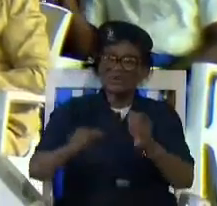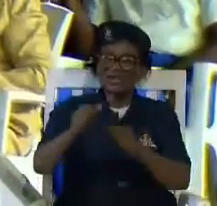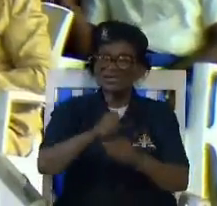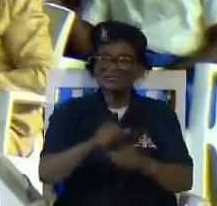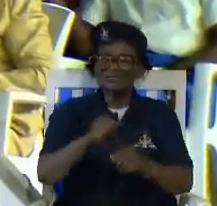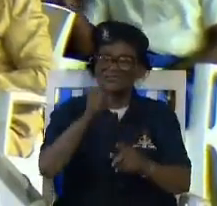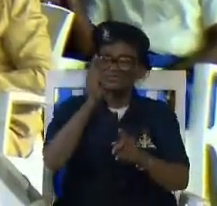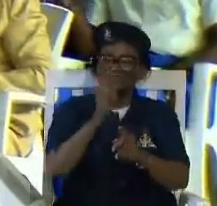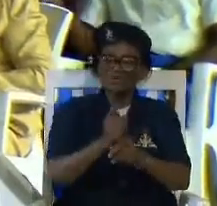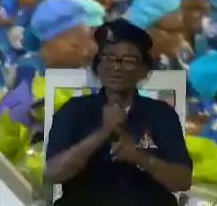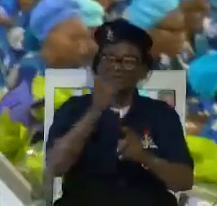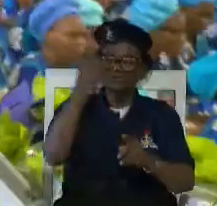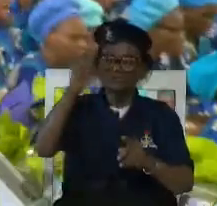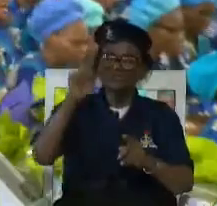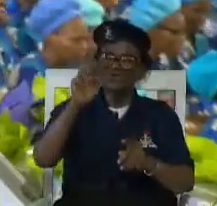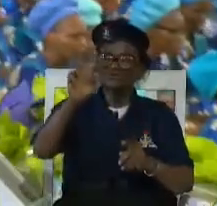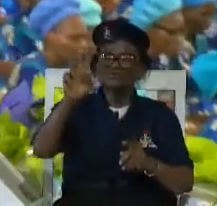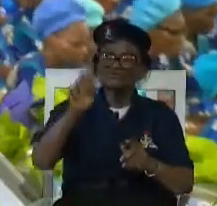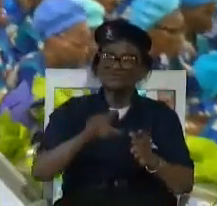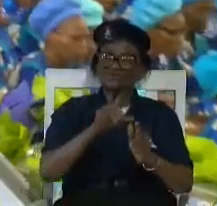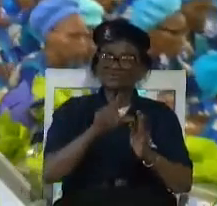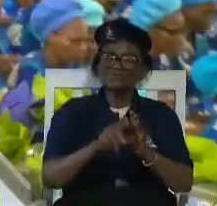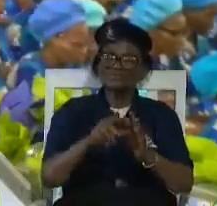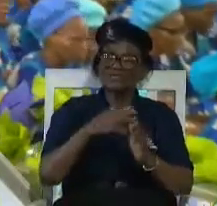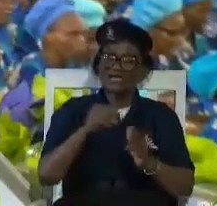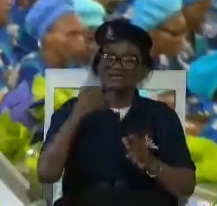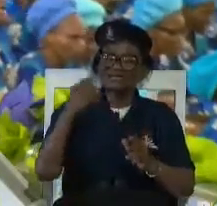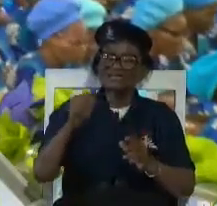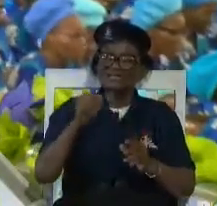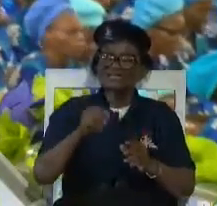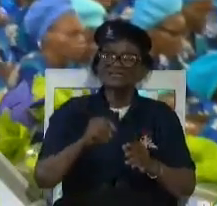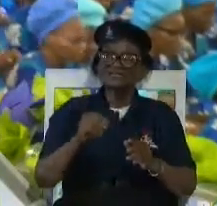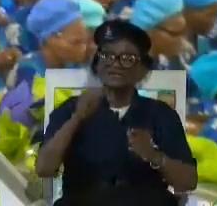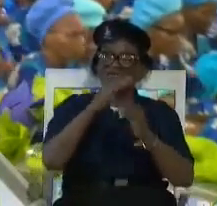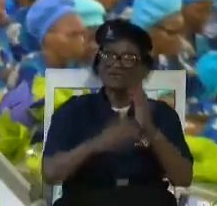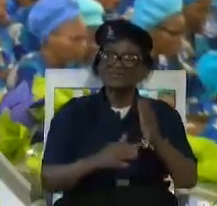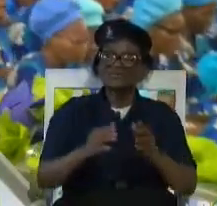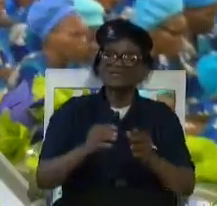2 minutes. I'm in total agreement with you.